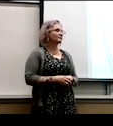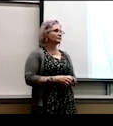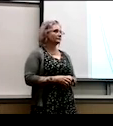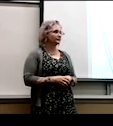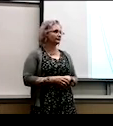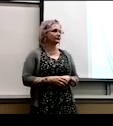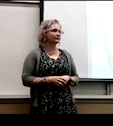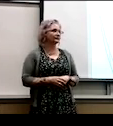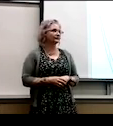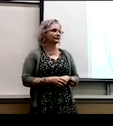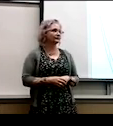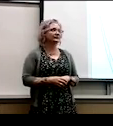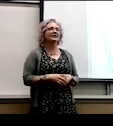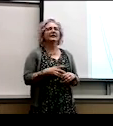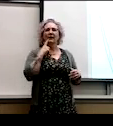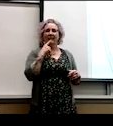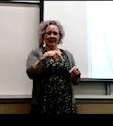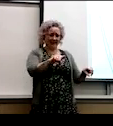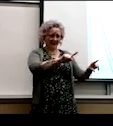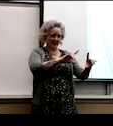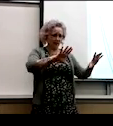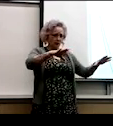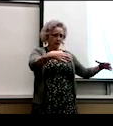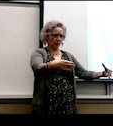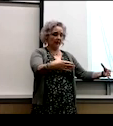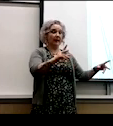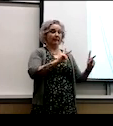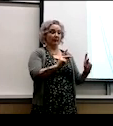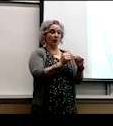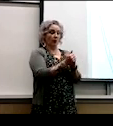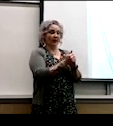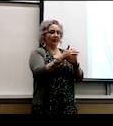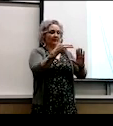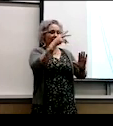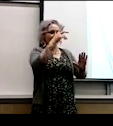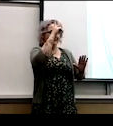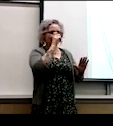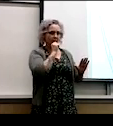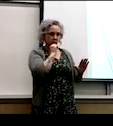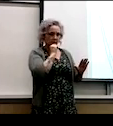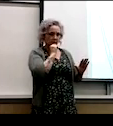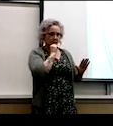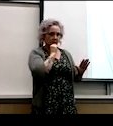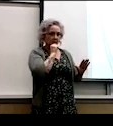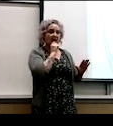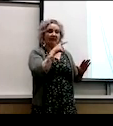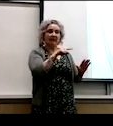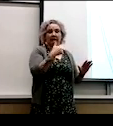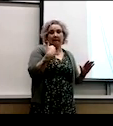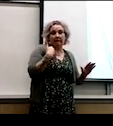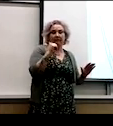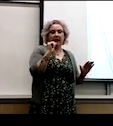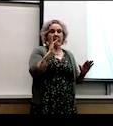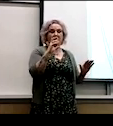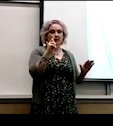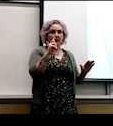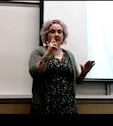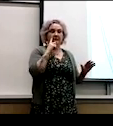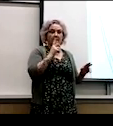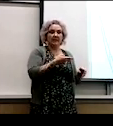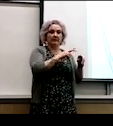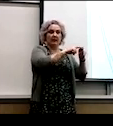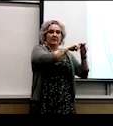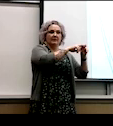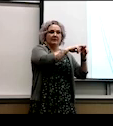syndrome, I don't know why. However, the deposition of amyloid is more in the frontal lobes. That